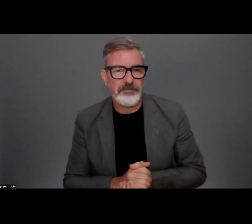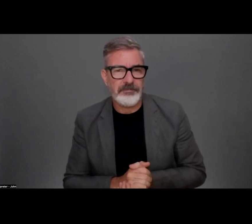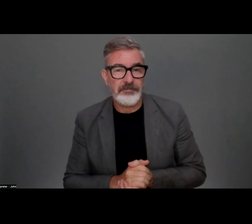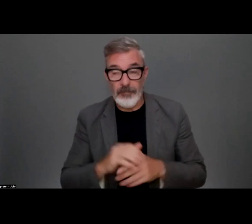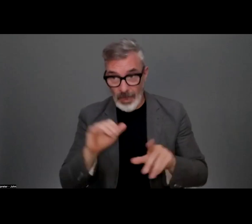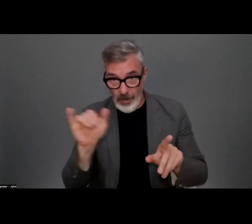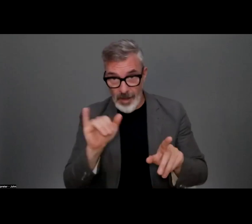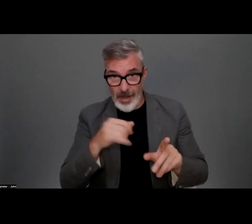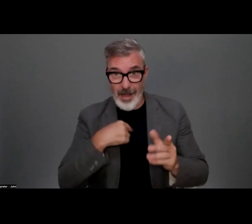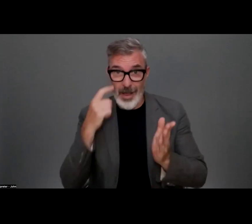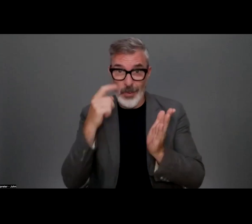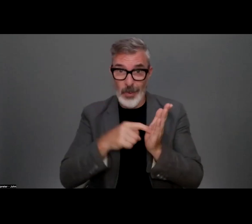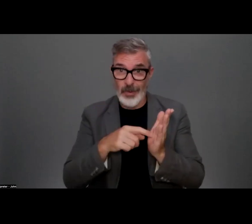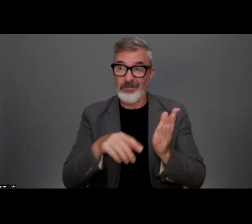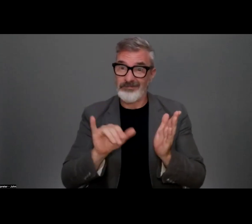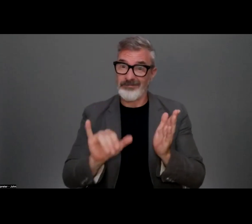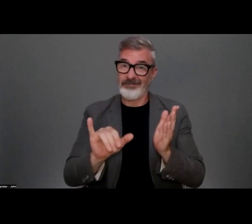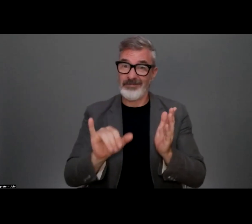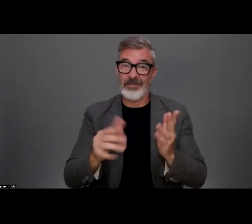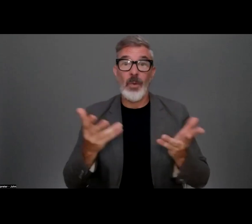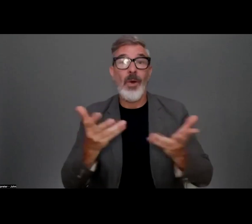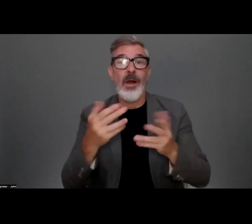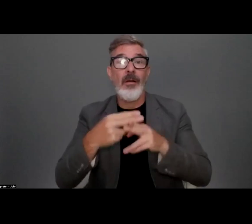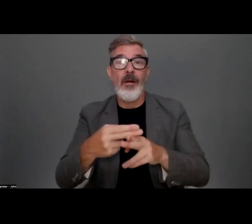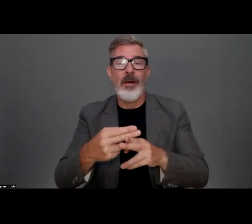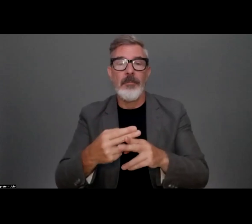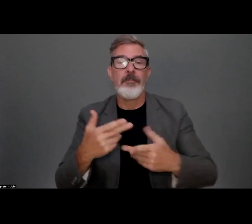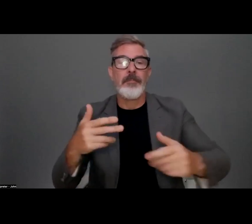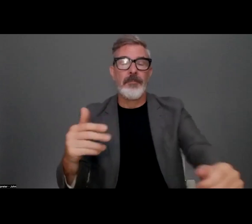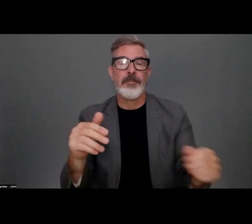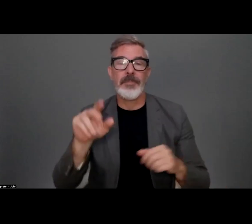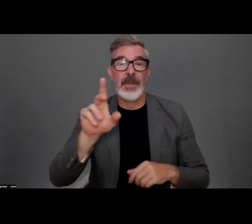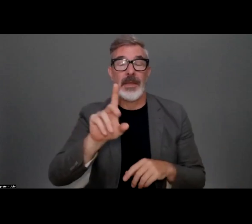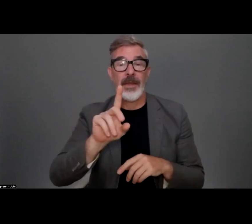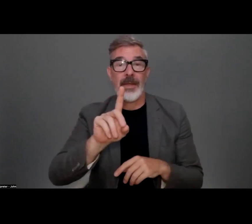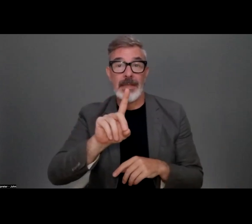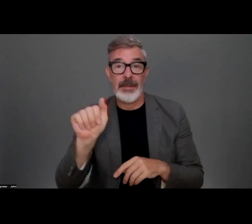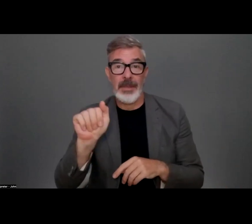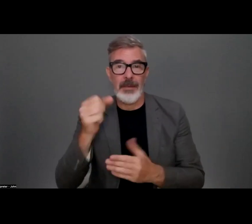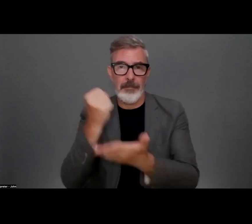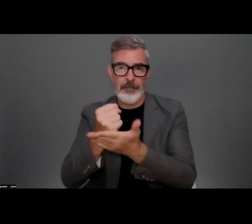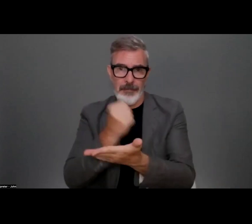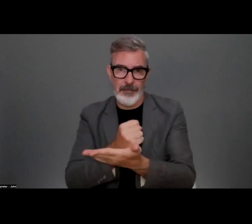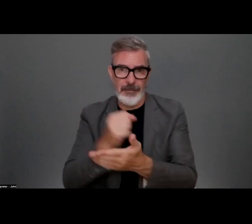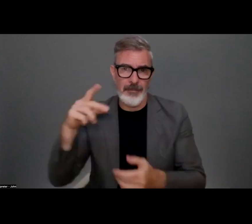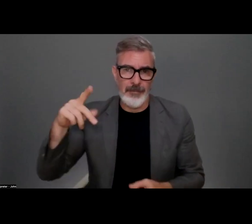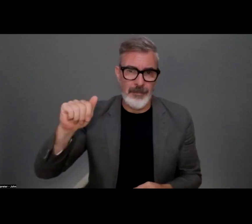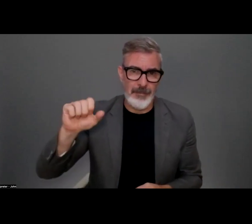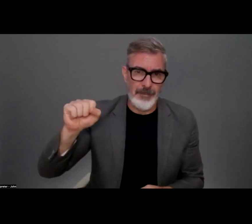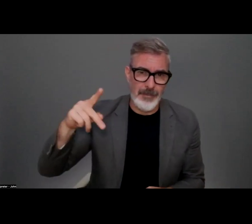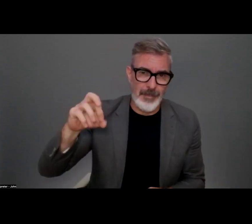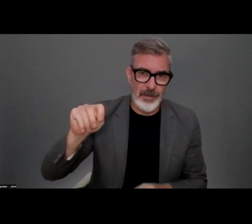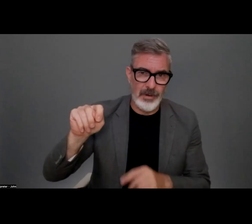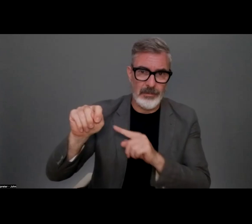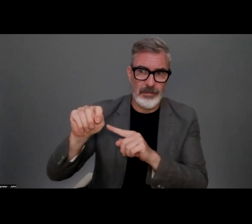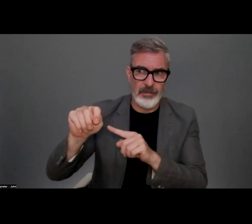I've discovered is a disability passport. Now you might think, what's a disability passport? Is it something I travel with? Well, not necessarily, but kind